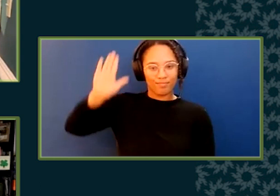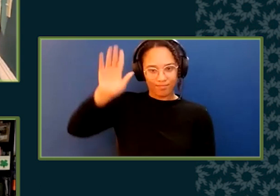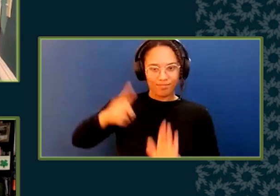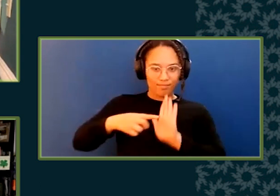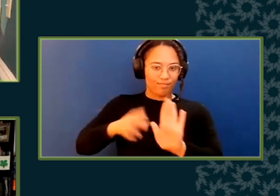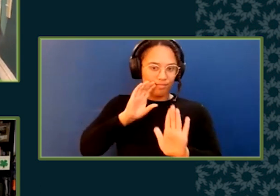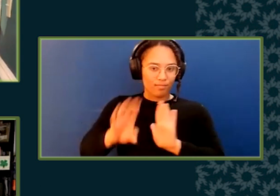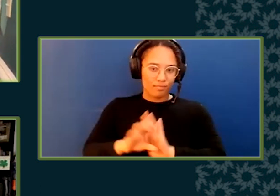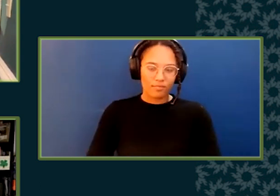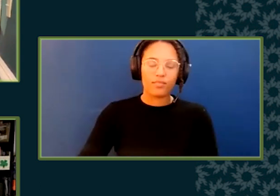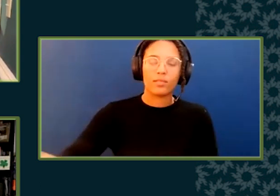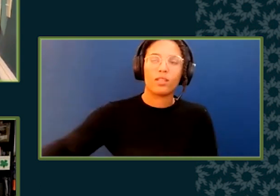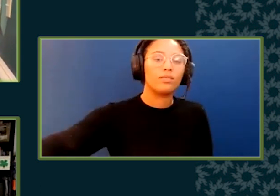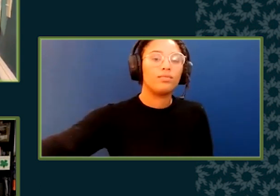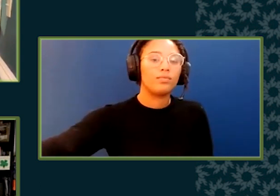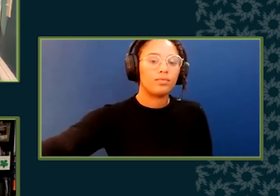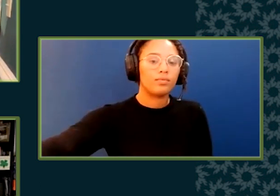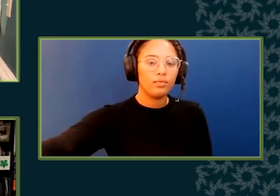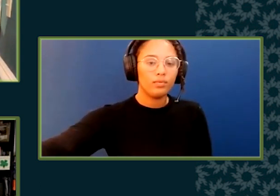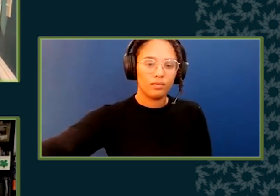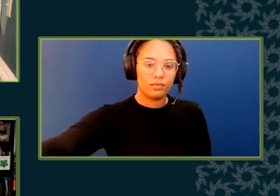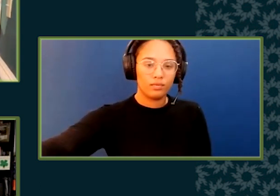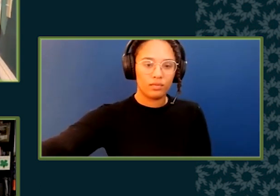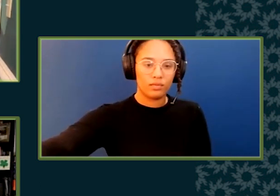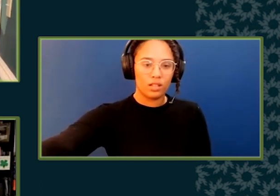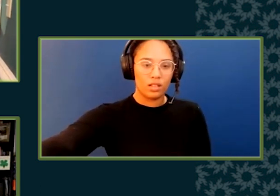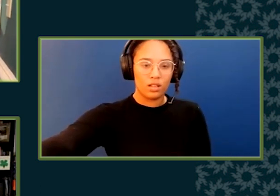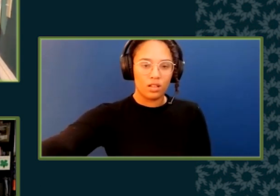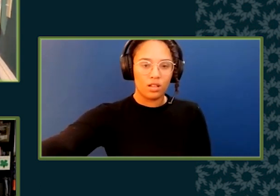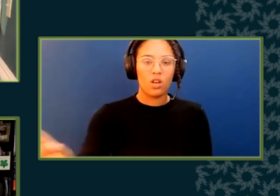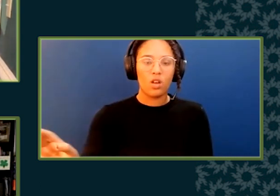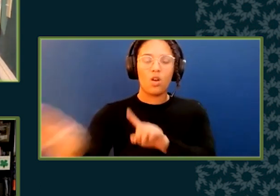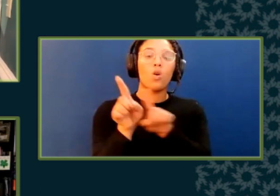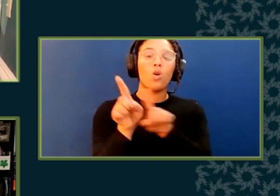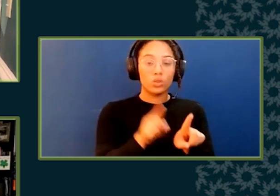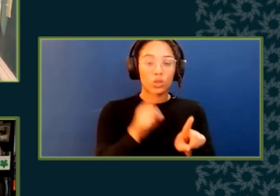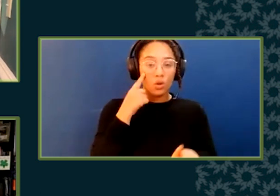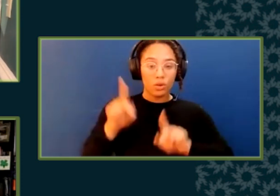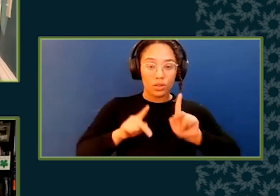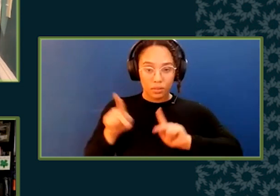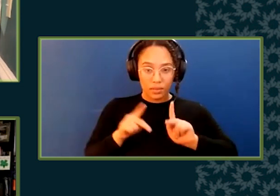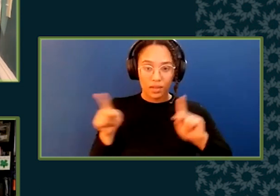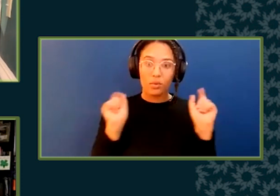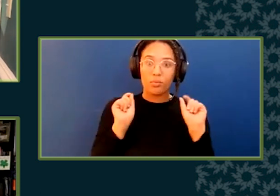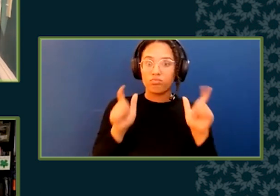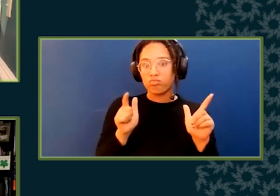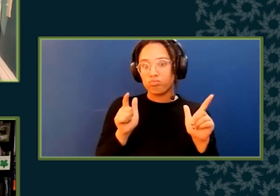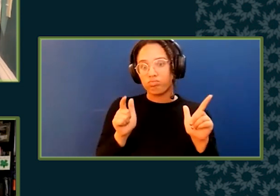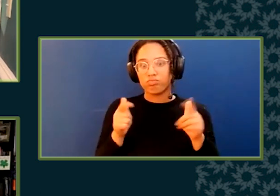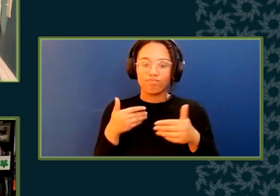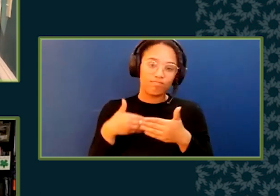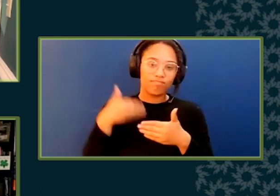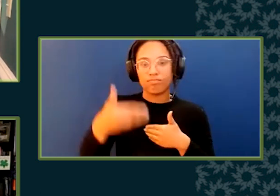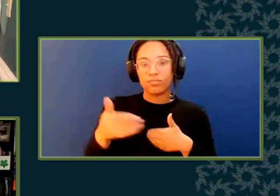And while we wait, sorry, just for all those people who are waking up and going into, like, as a worker, know that, like, workers